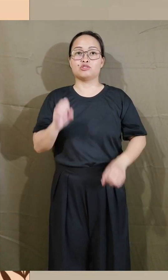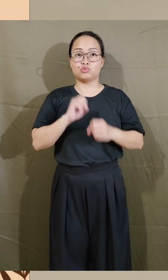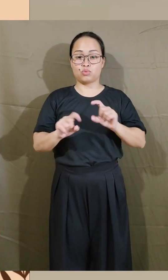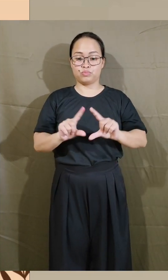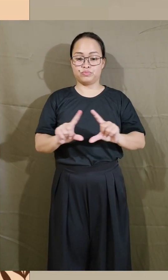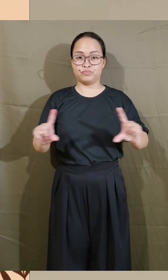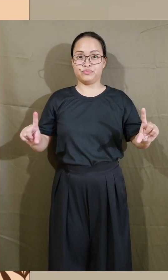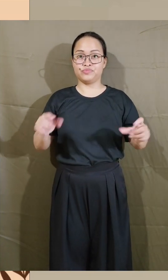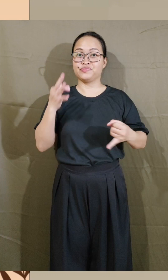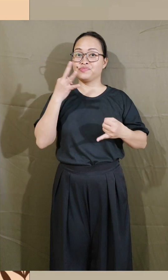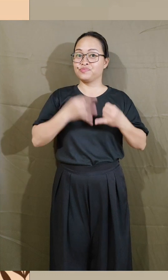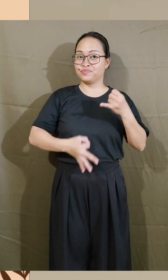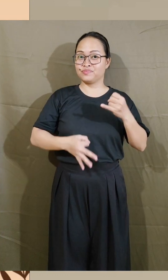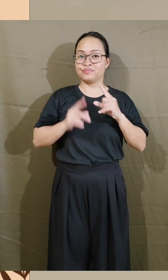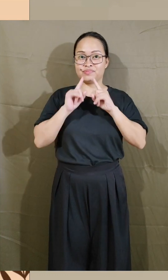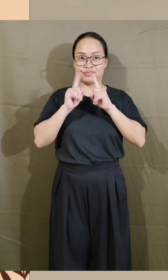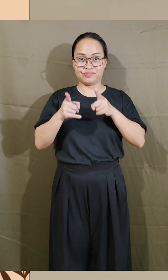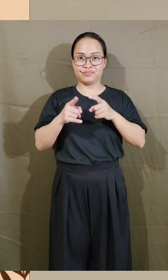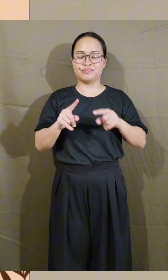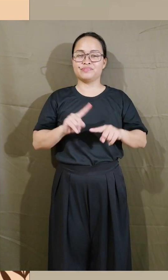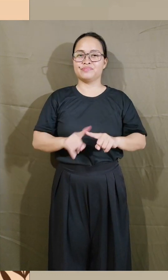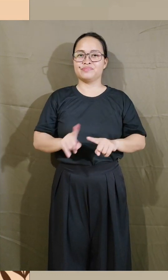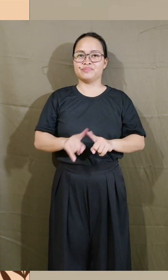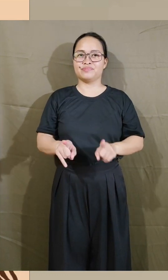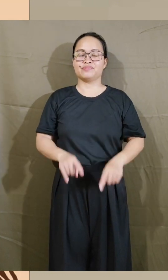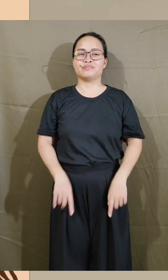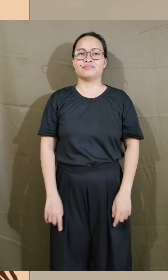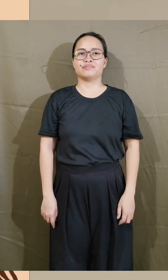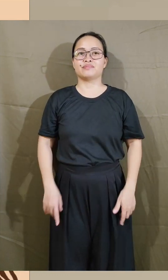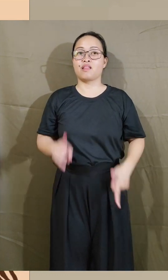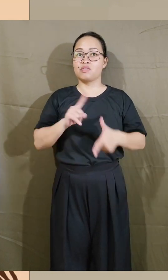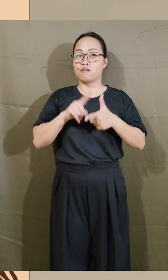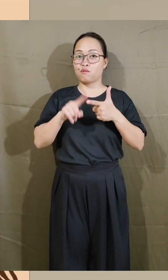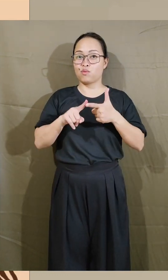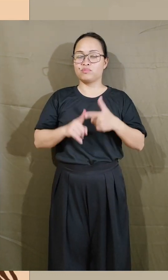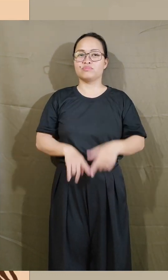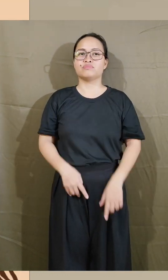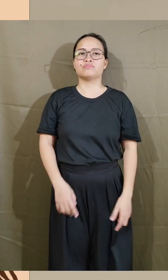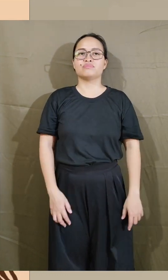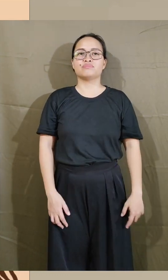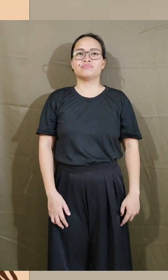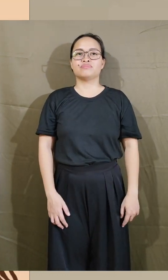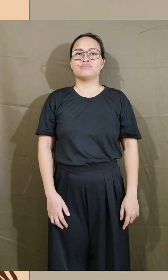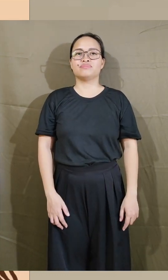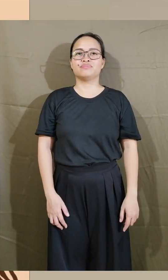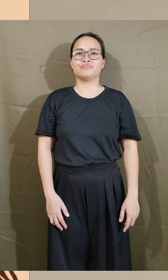is the final answer or the difference. Therefore,